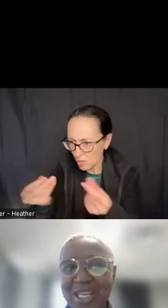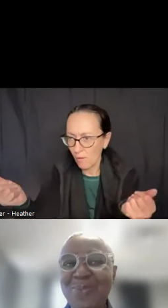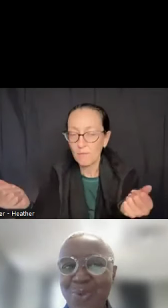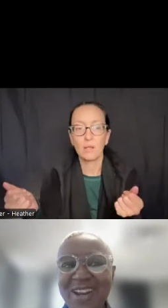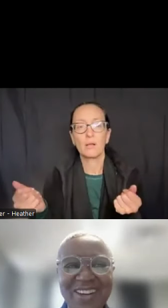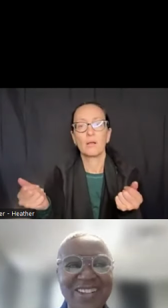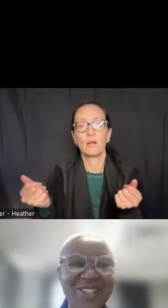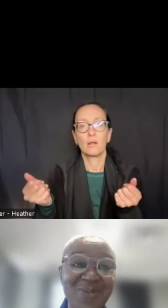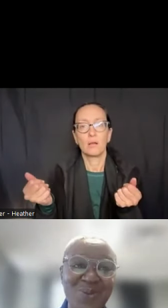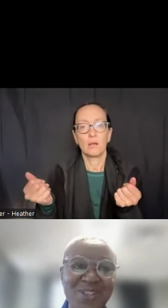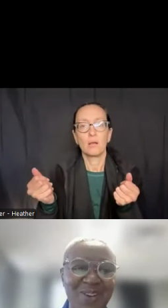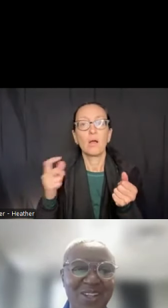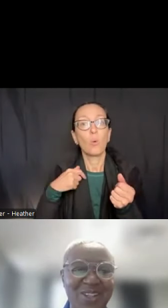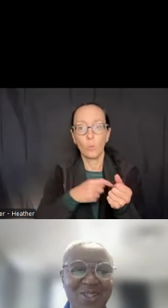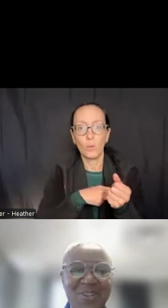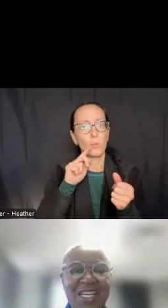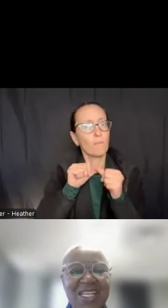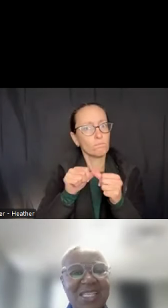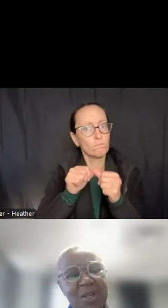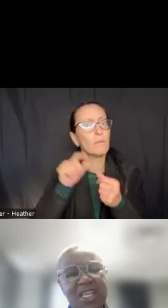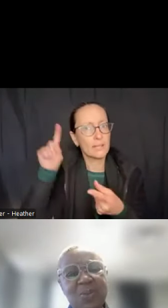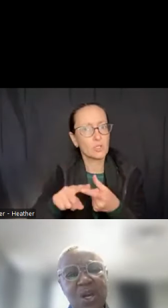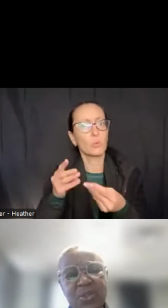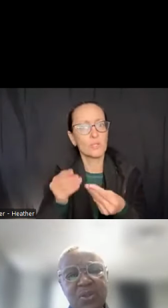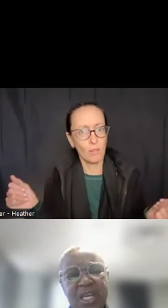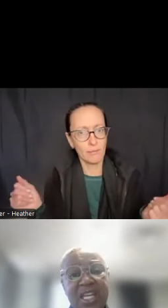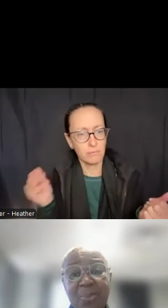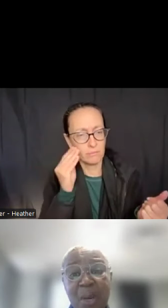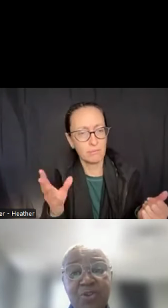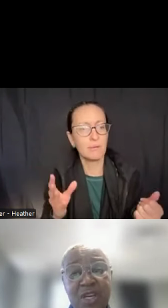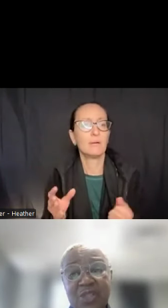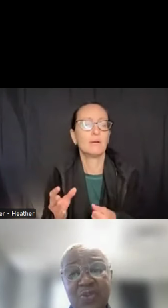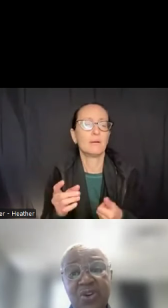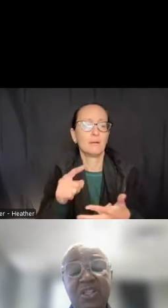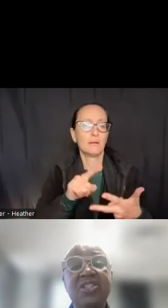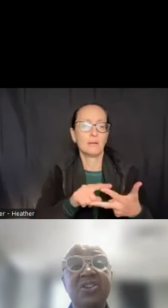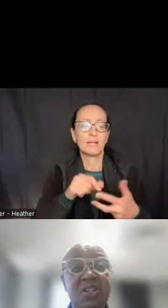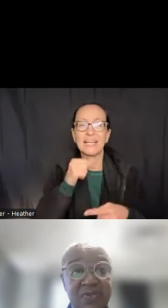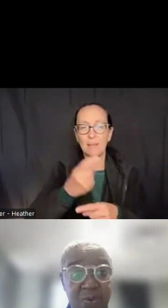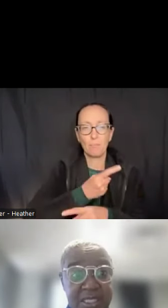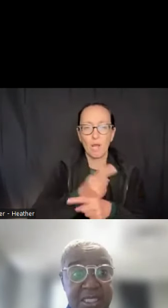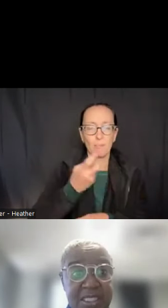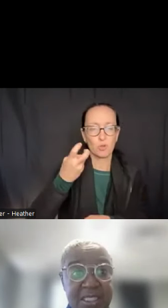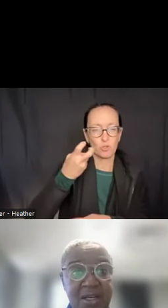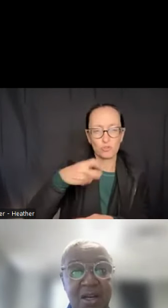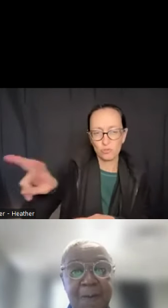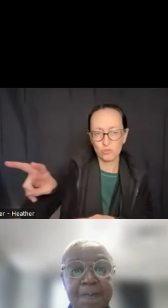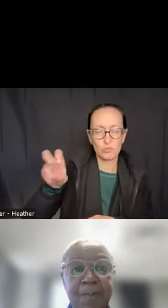We will keep working on it until we resolve that issue. Some of the things we also look at: improper transfer or discharge of a